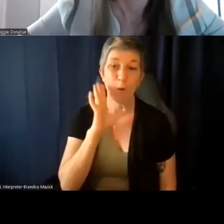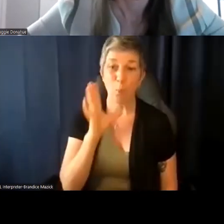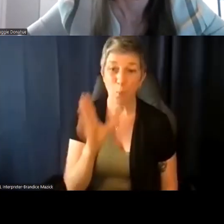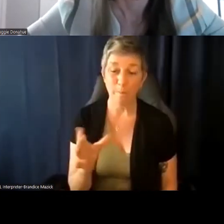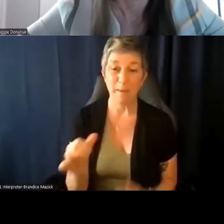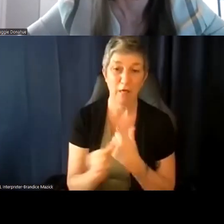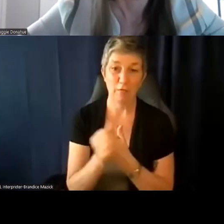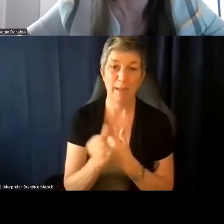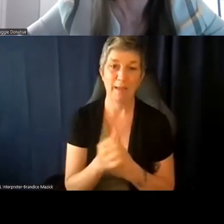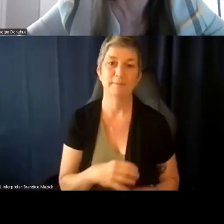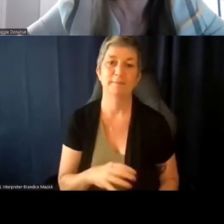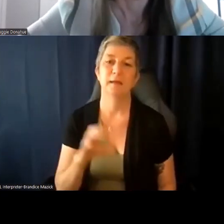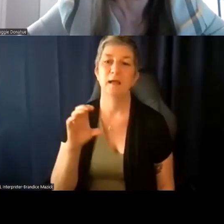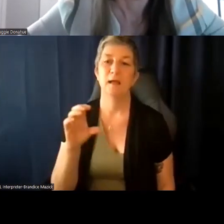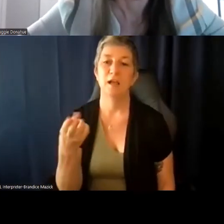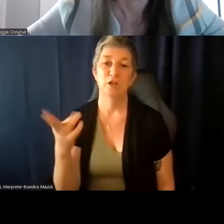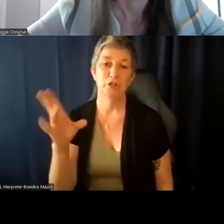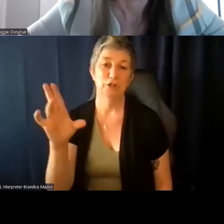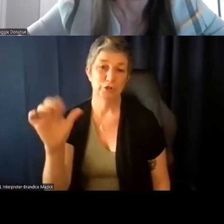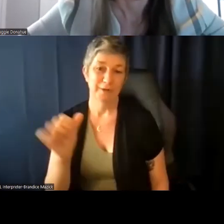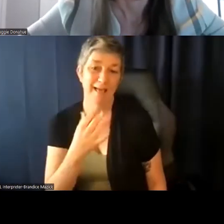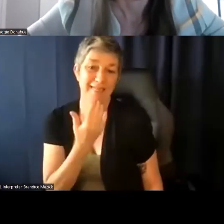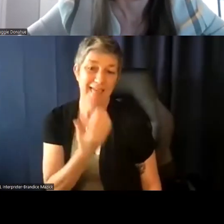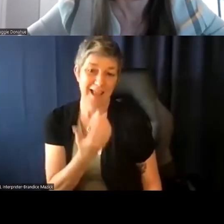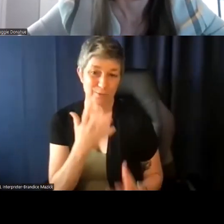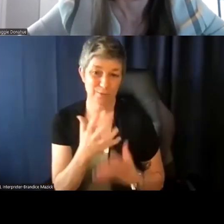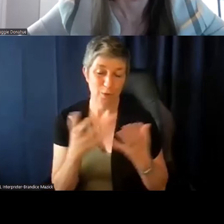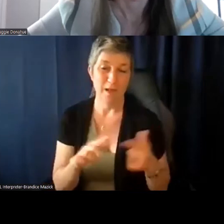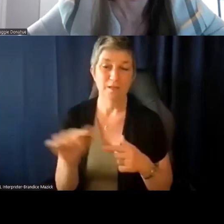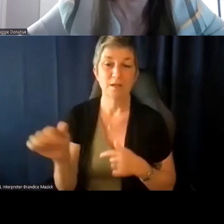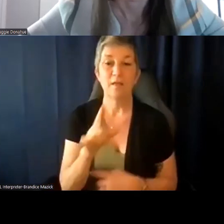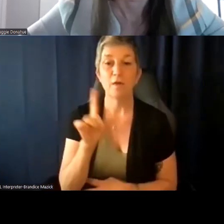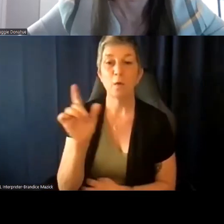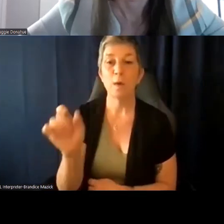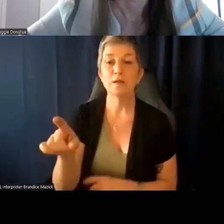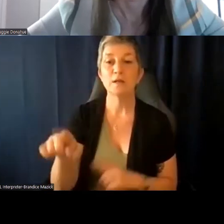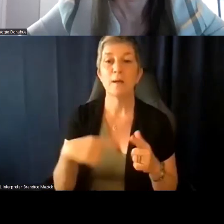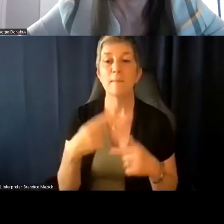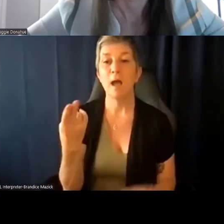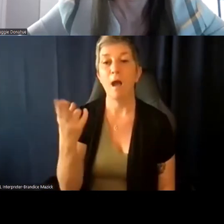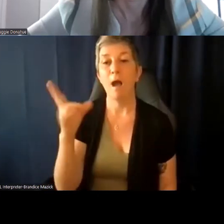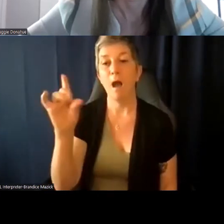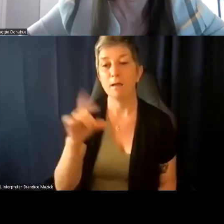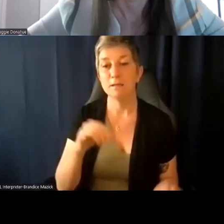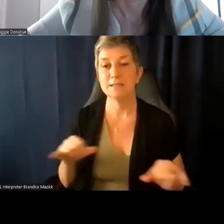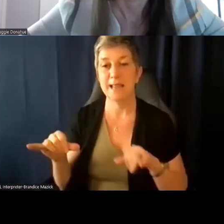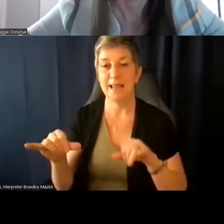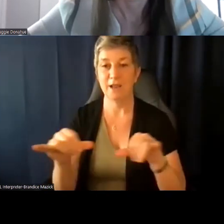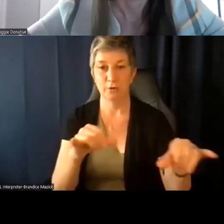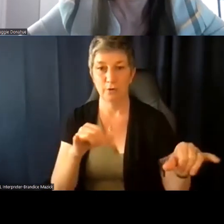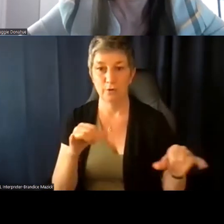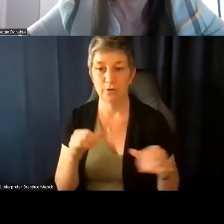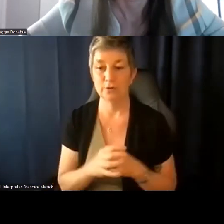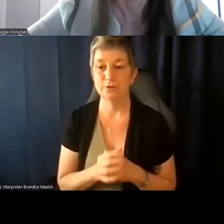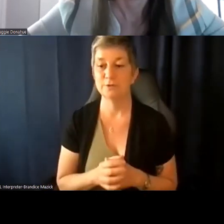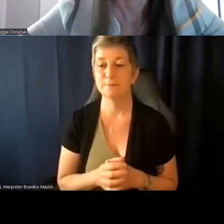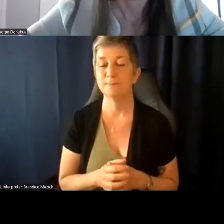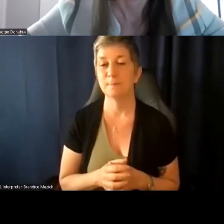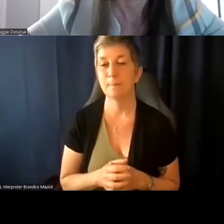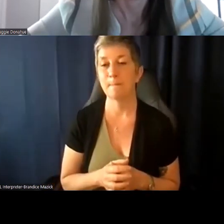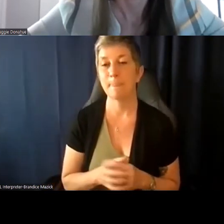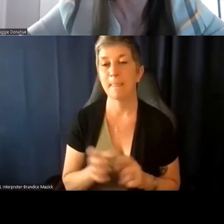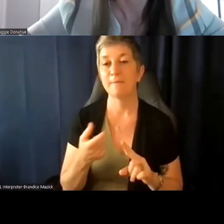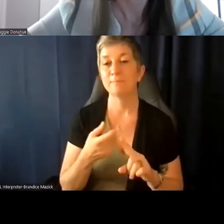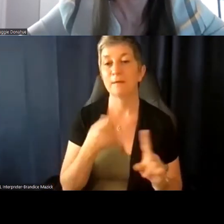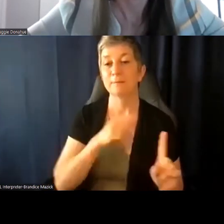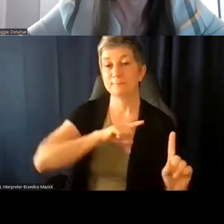Thank you so much, Maggie. Another question about HUD standards is from an attendee